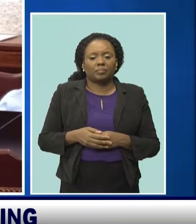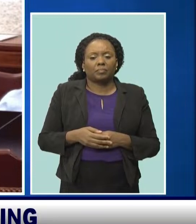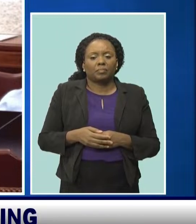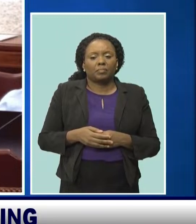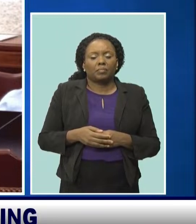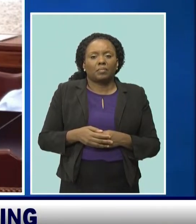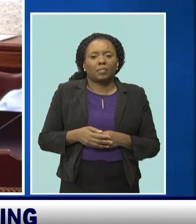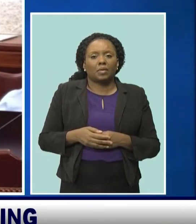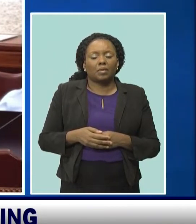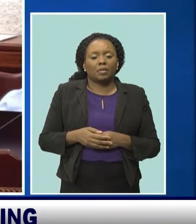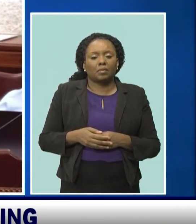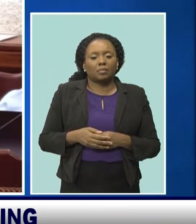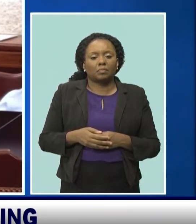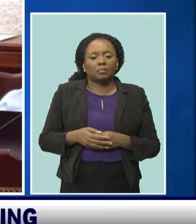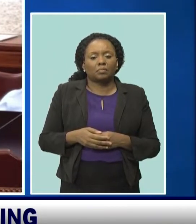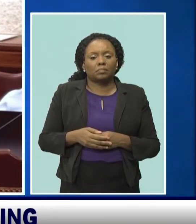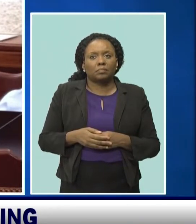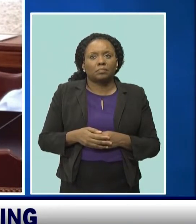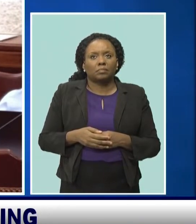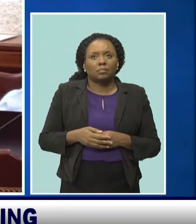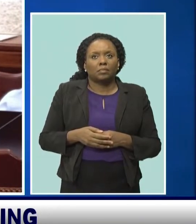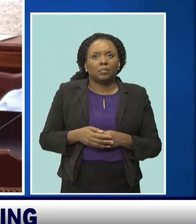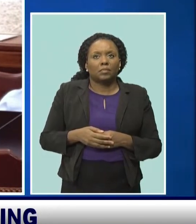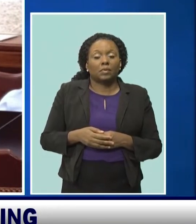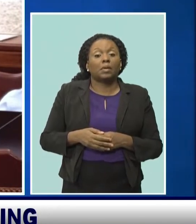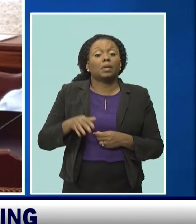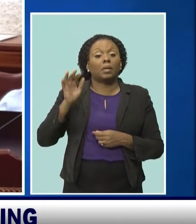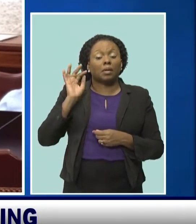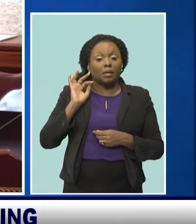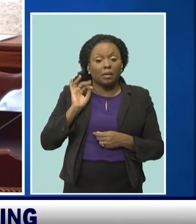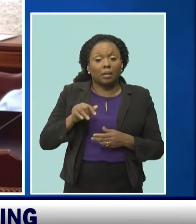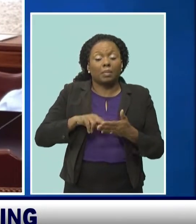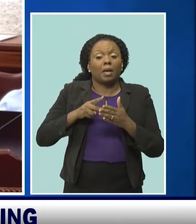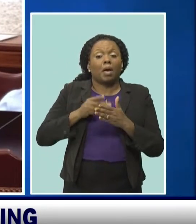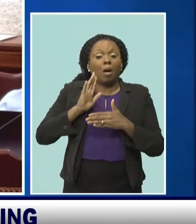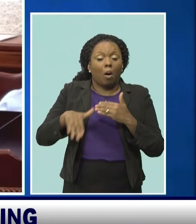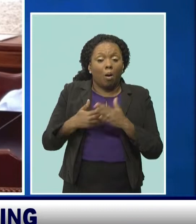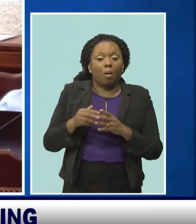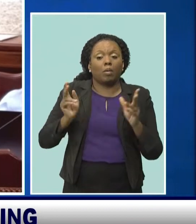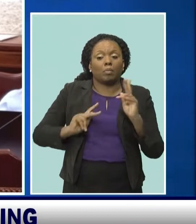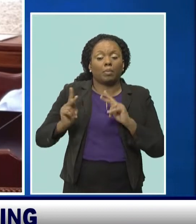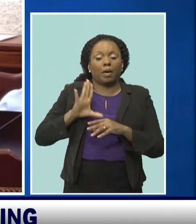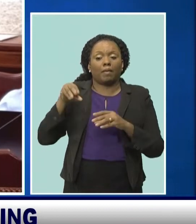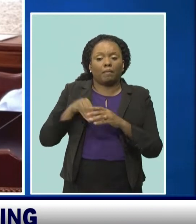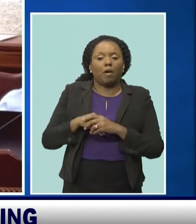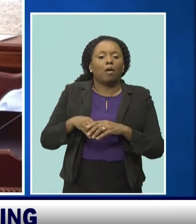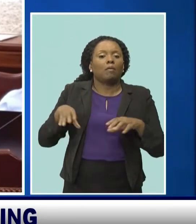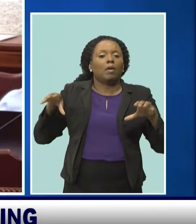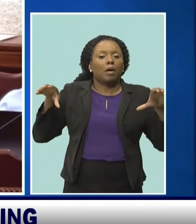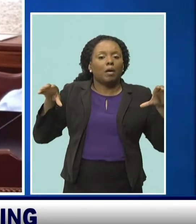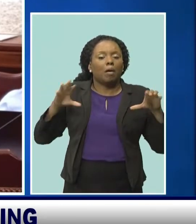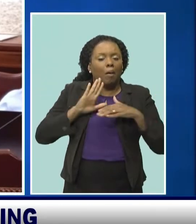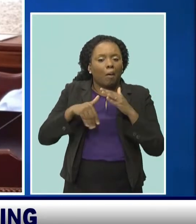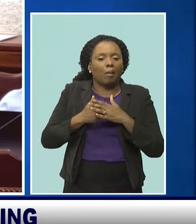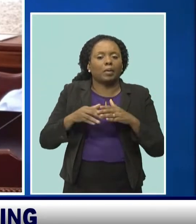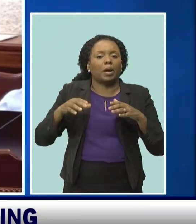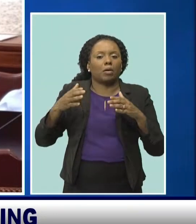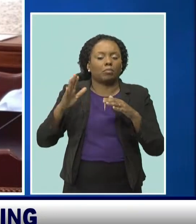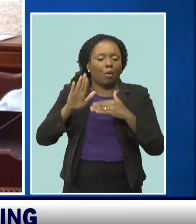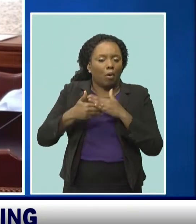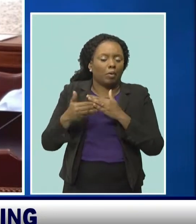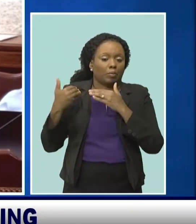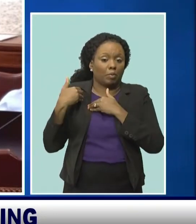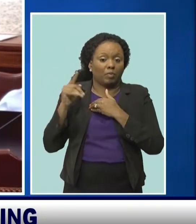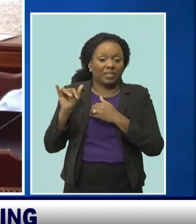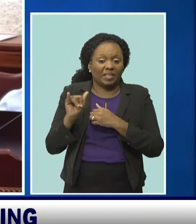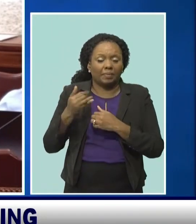the same entity that is the service provider at the airport. So that there is, in a real sense,